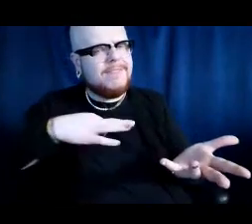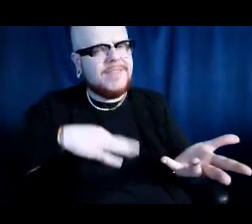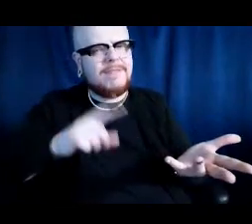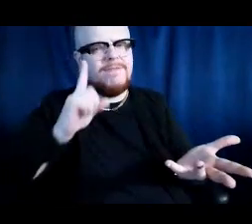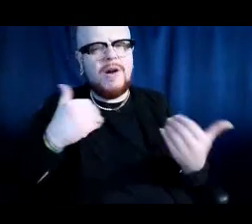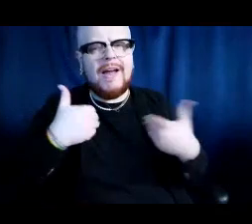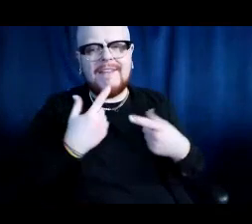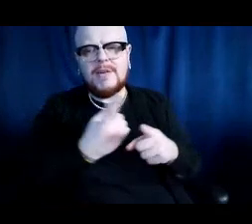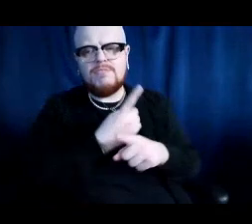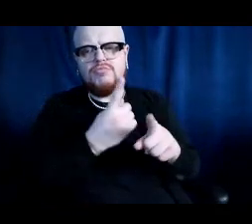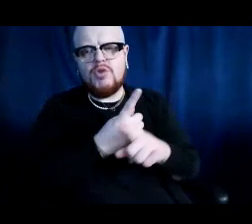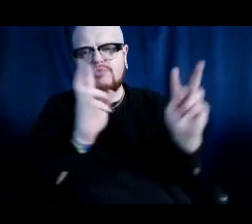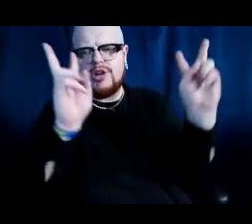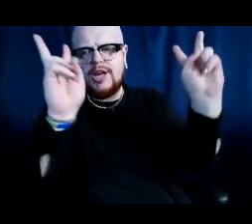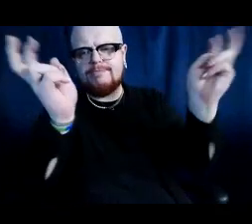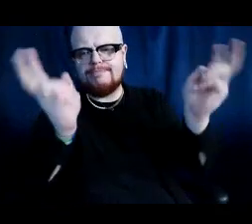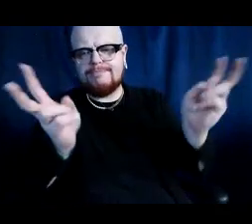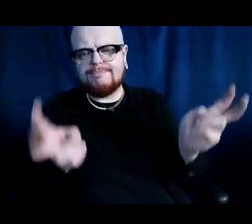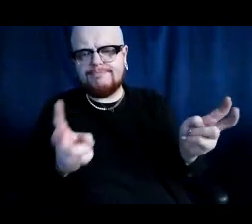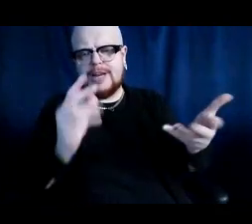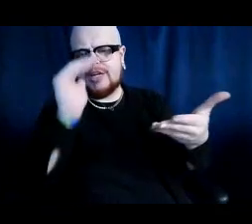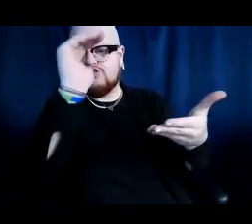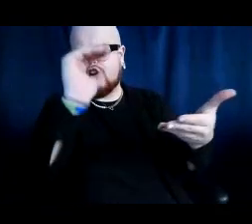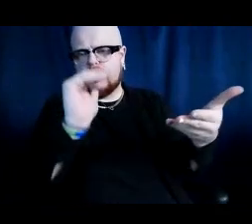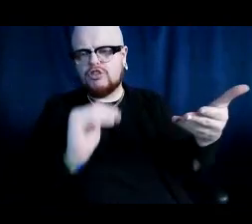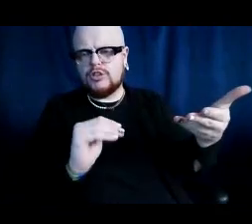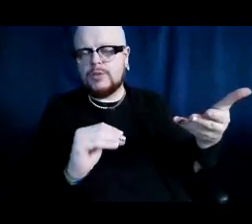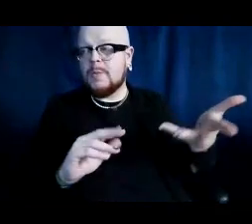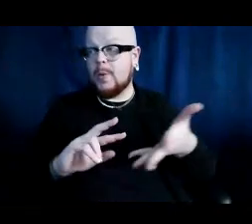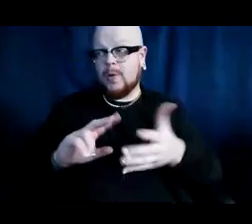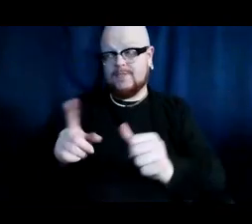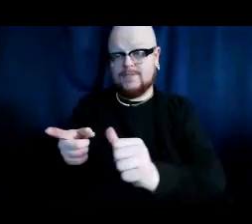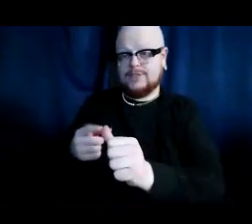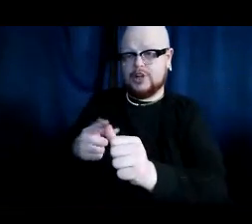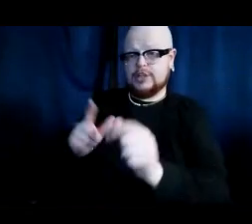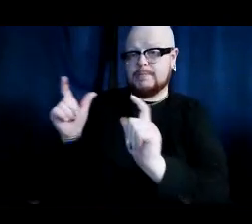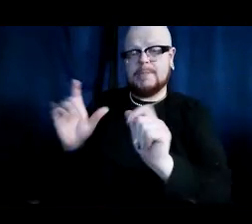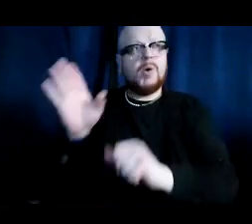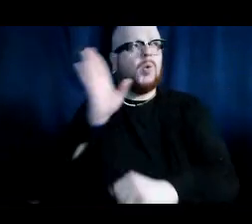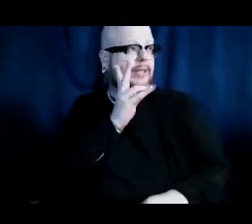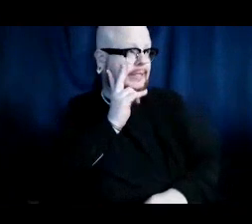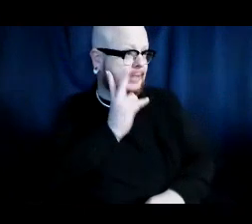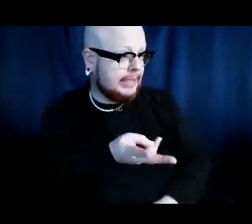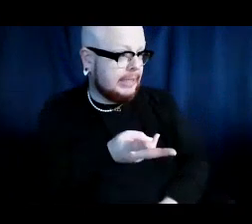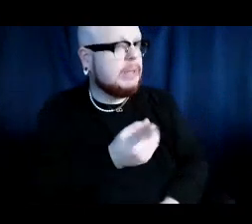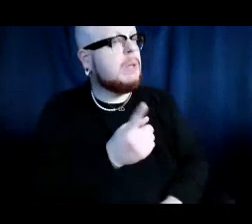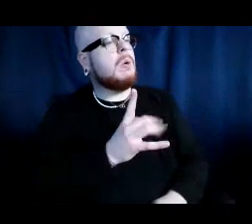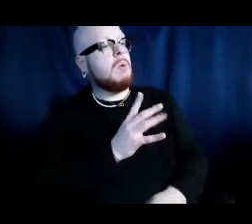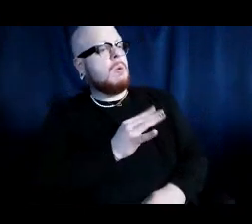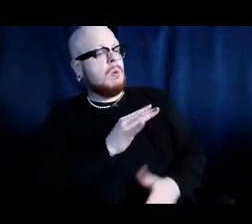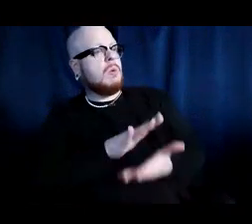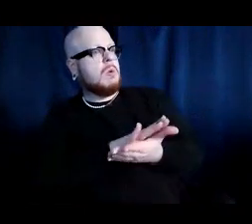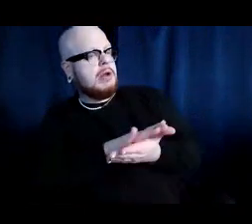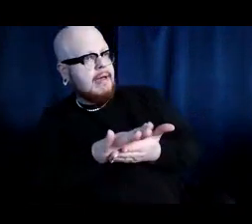positive first impression. Your website's main page heading is often the first thing visitors